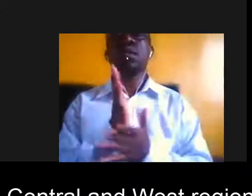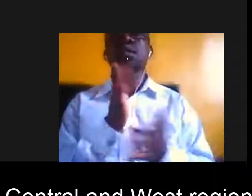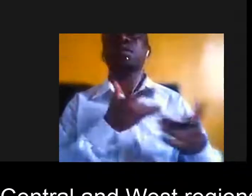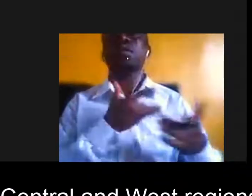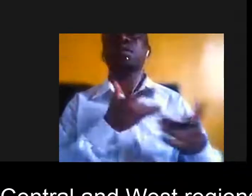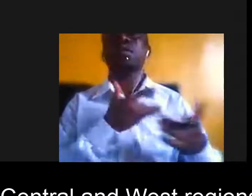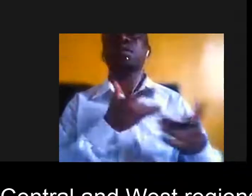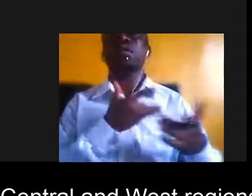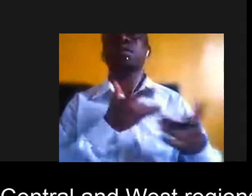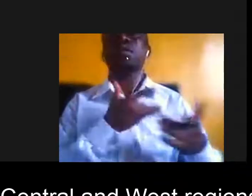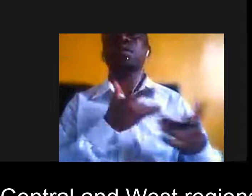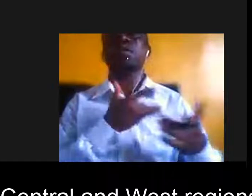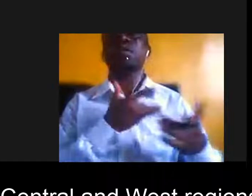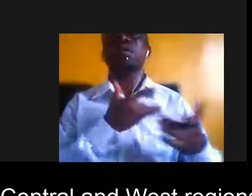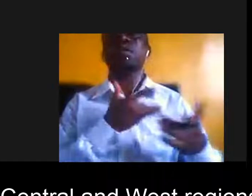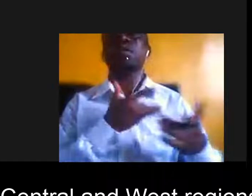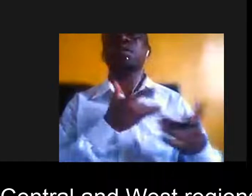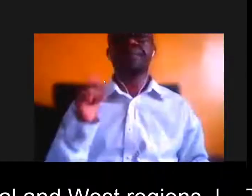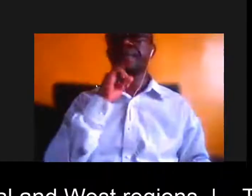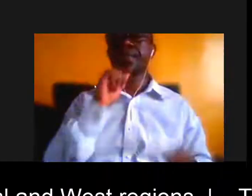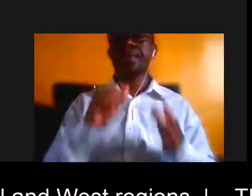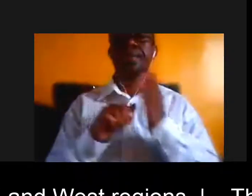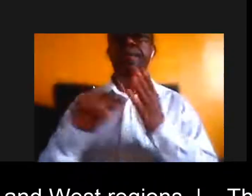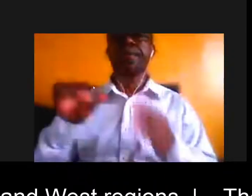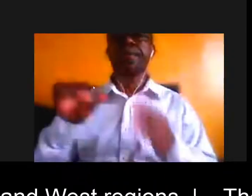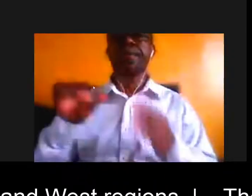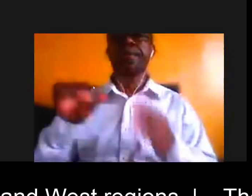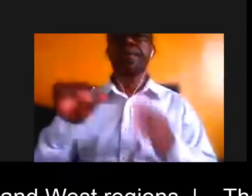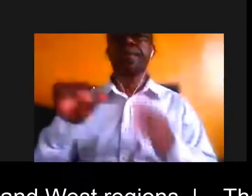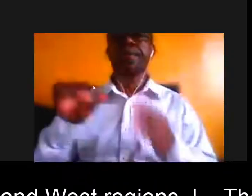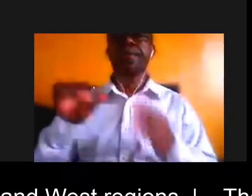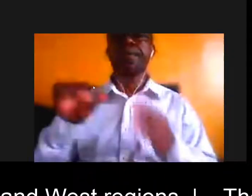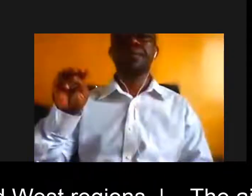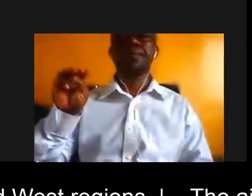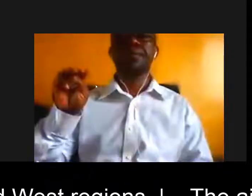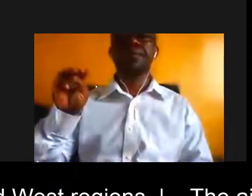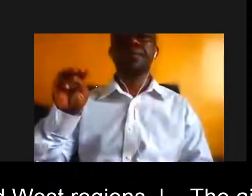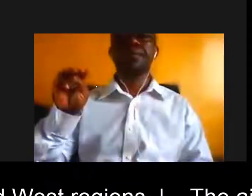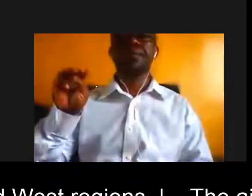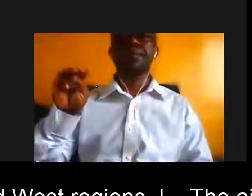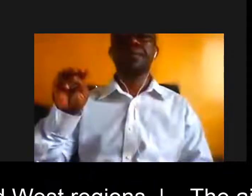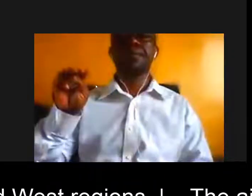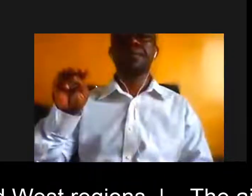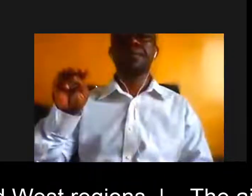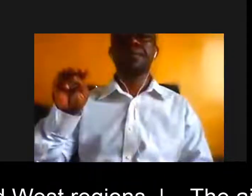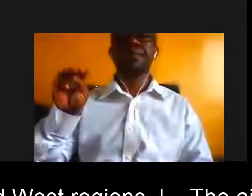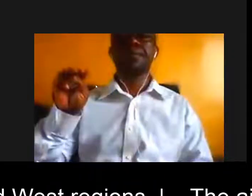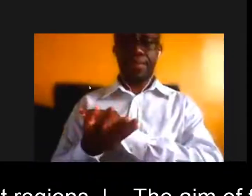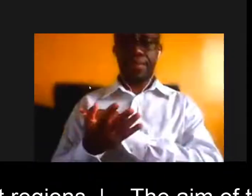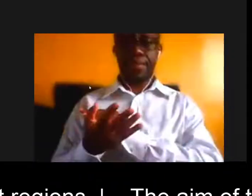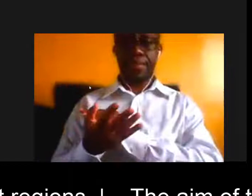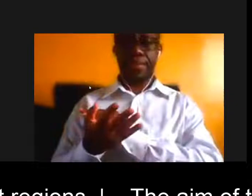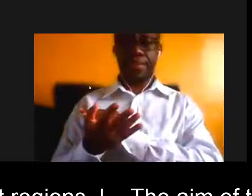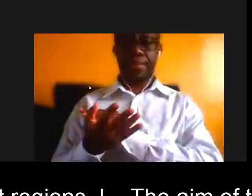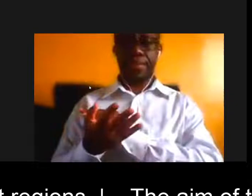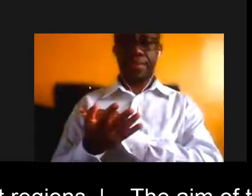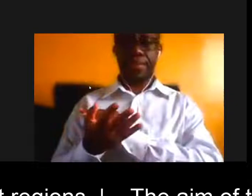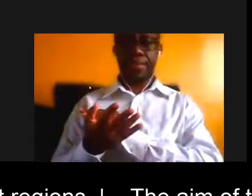Hello, Anita. Yes. Probably as you do that, I can give what Uganda has been doing